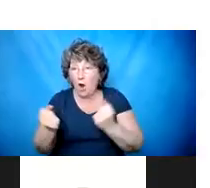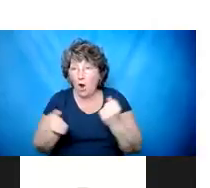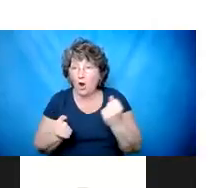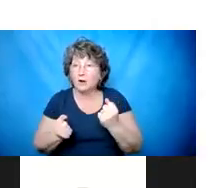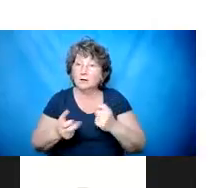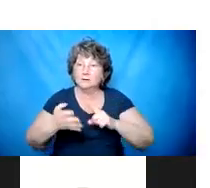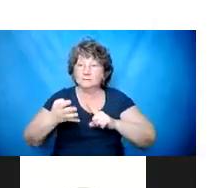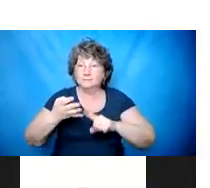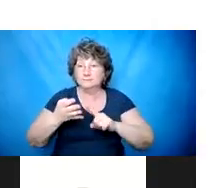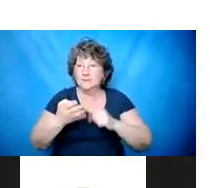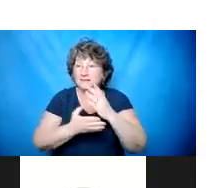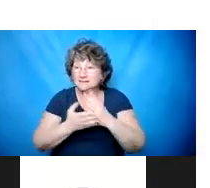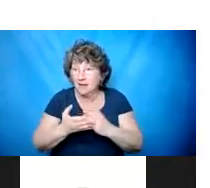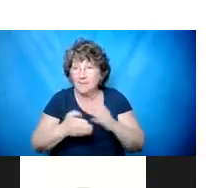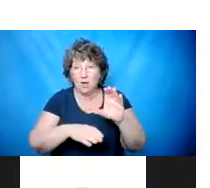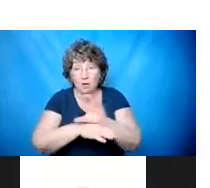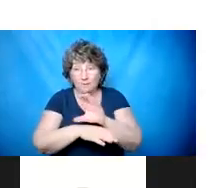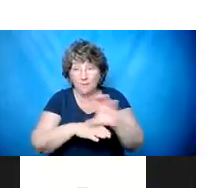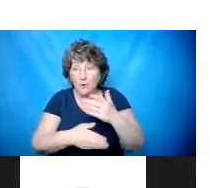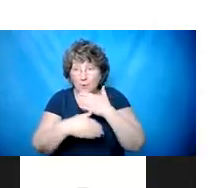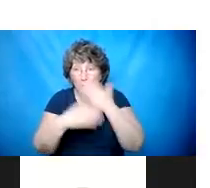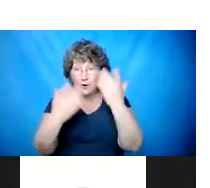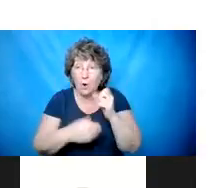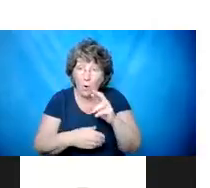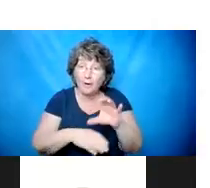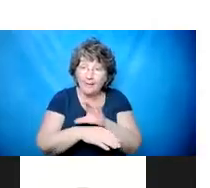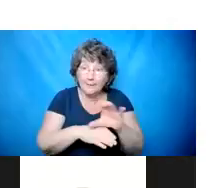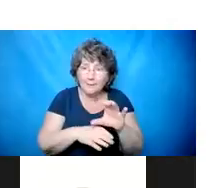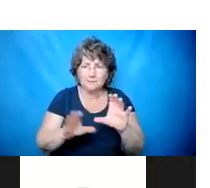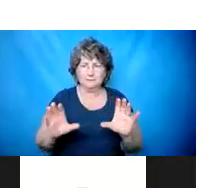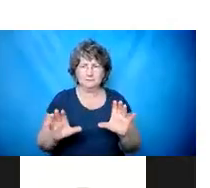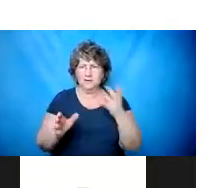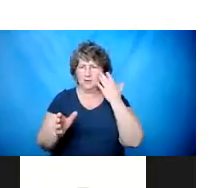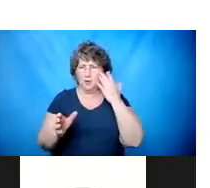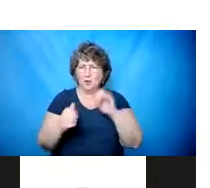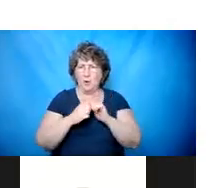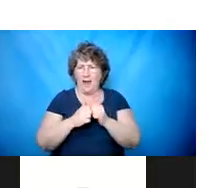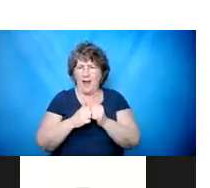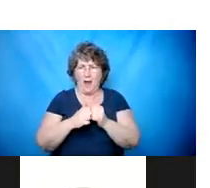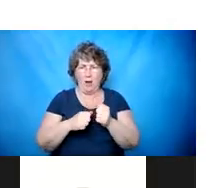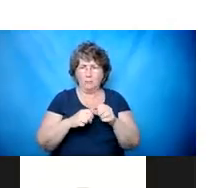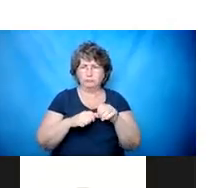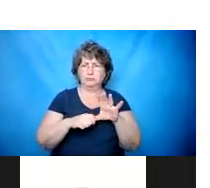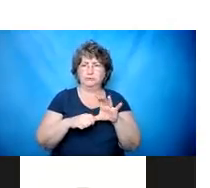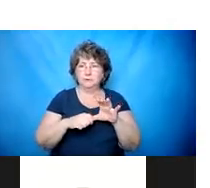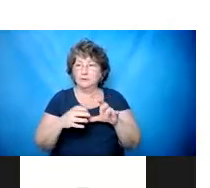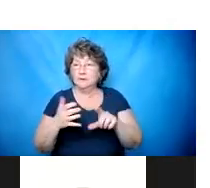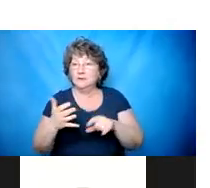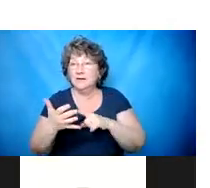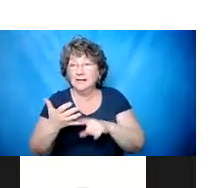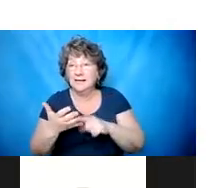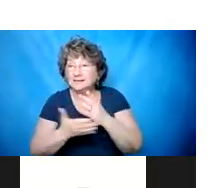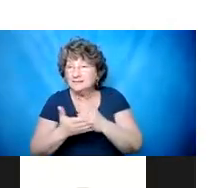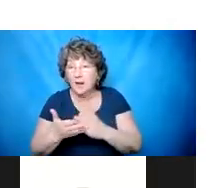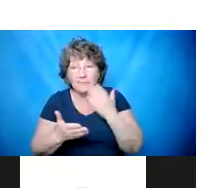it. Some do not know how to use Zoom or other means of communicating or how to use telehealth. However, they